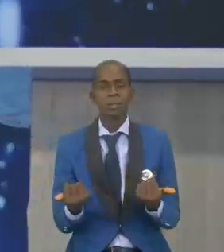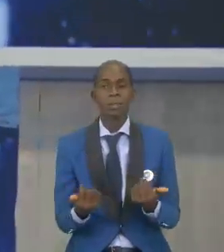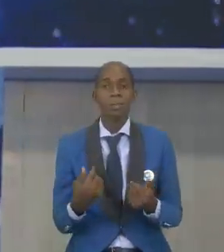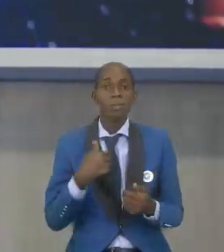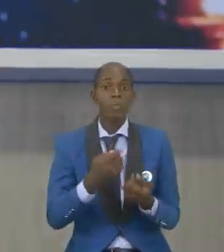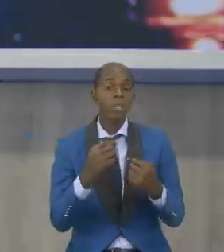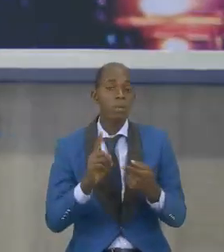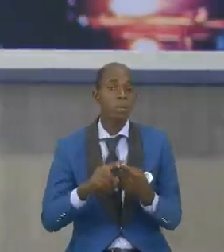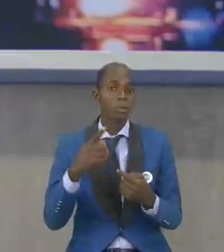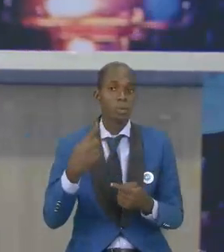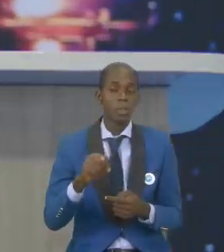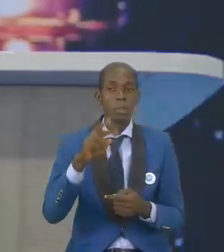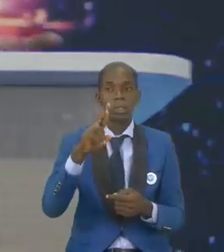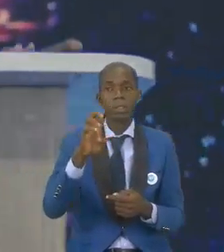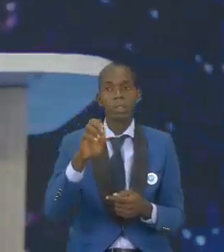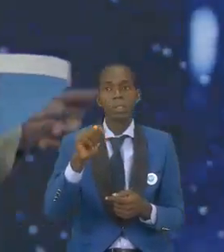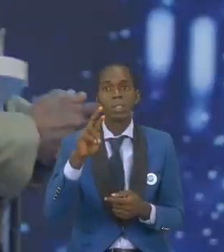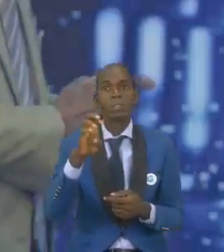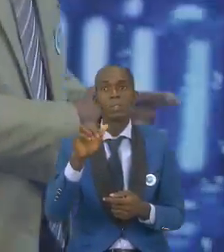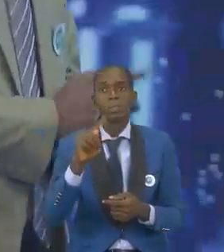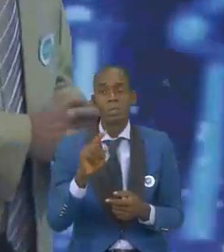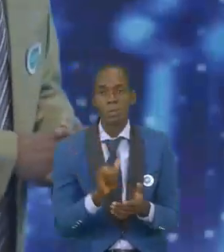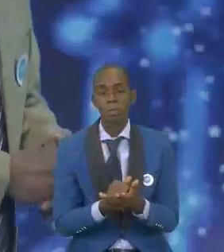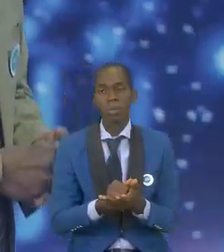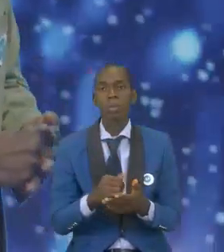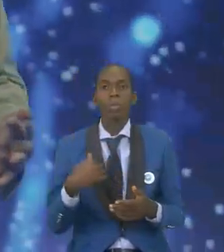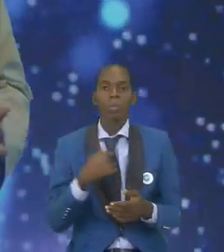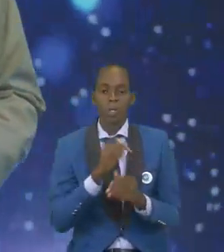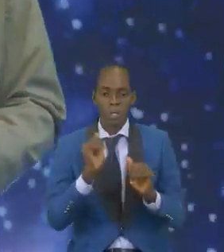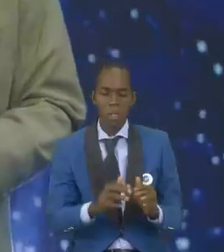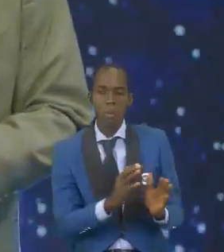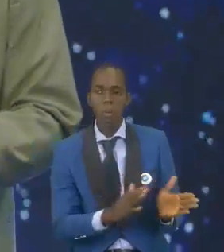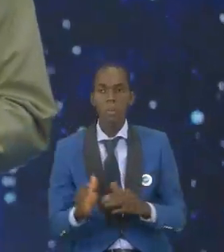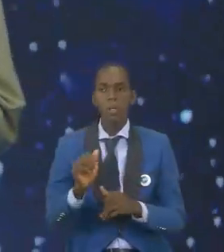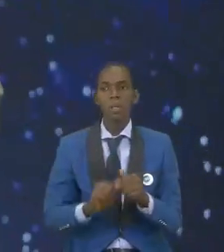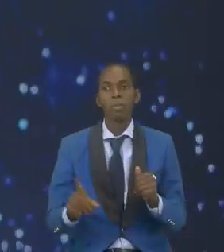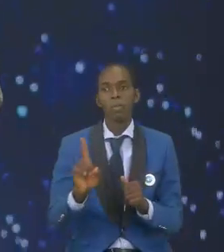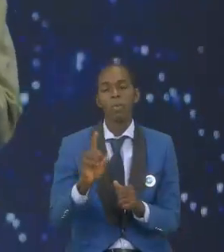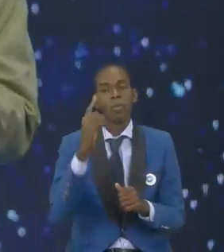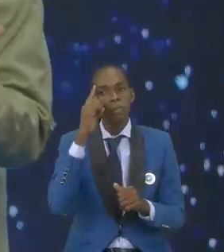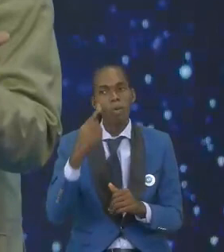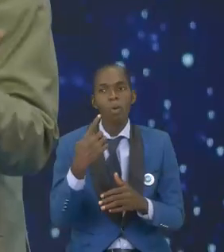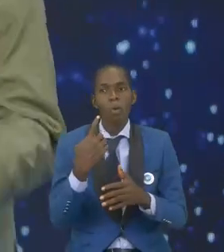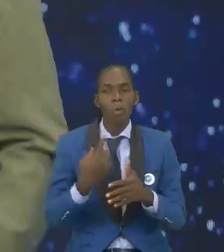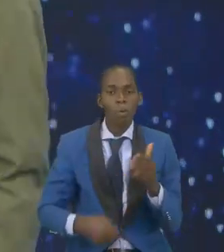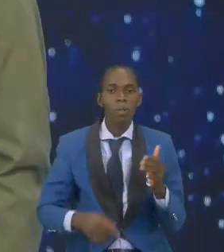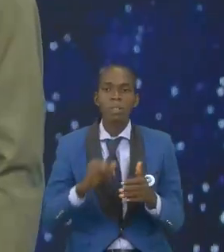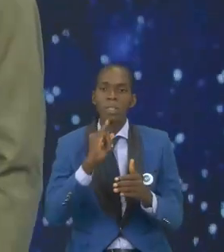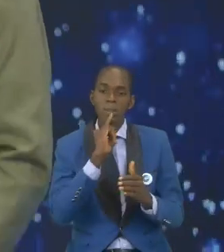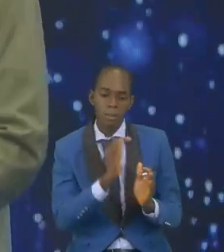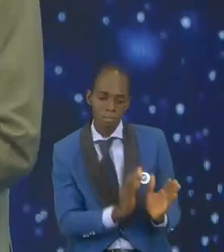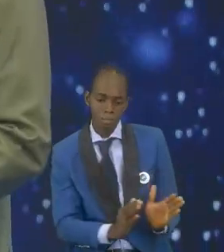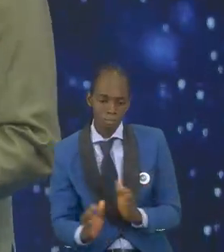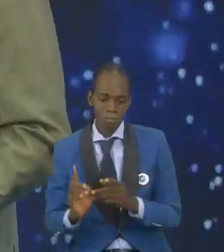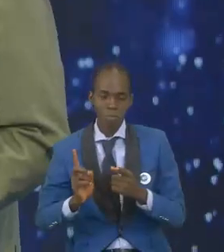everyone for what is about to happen, which is the rapture of the